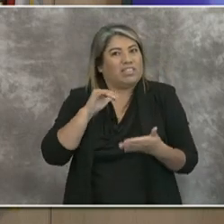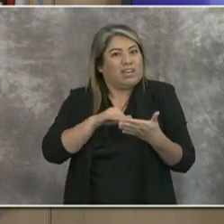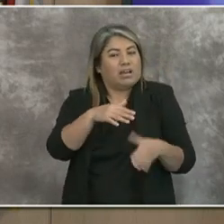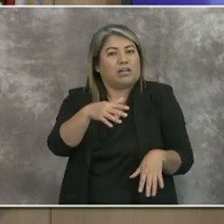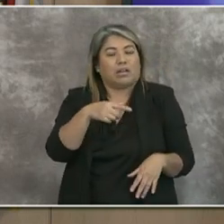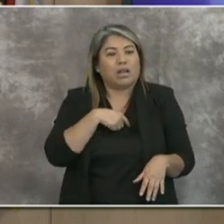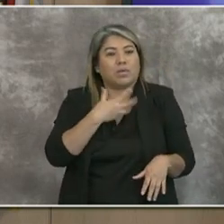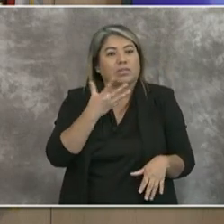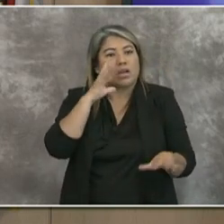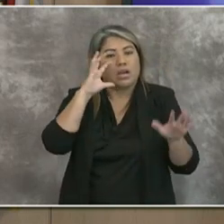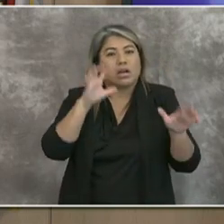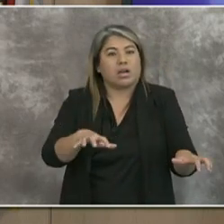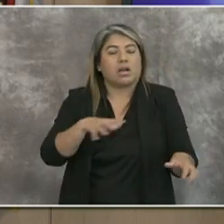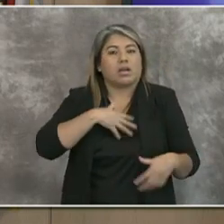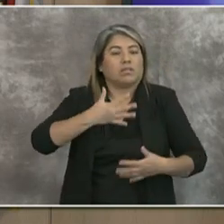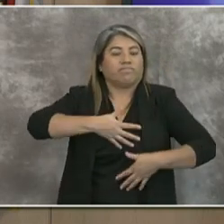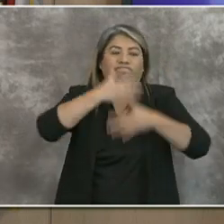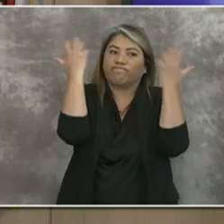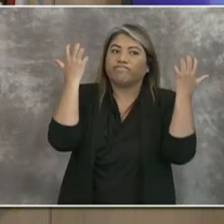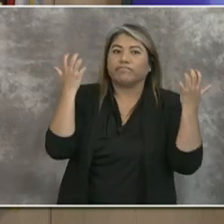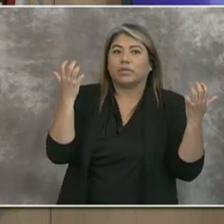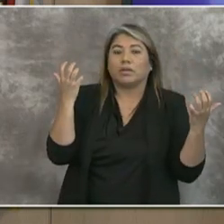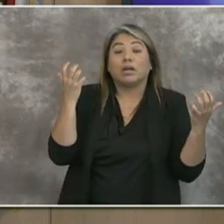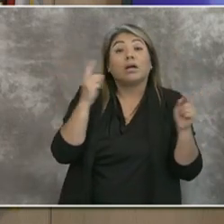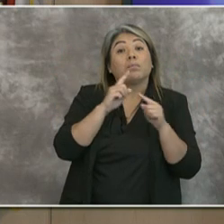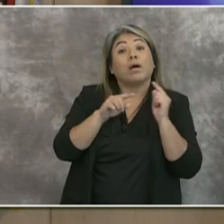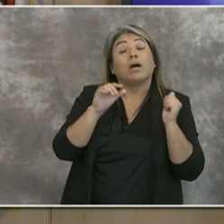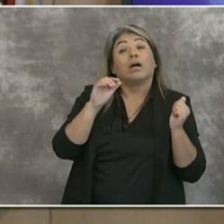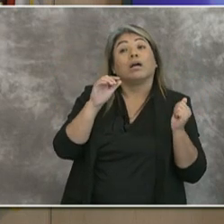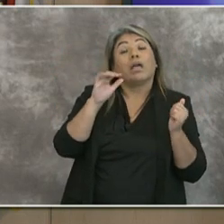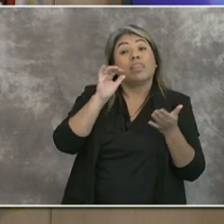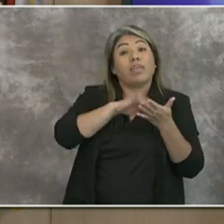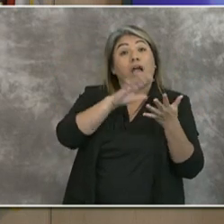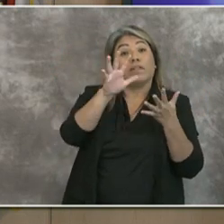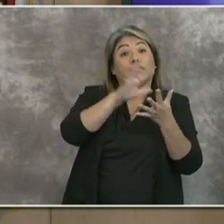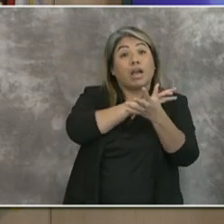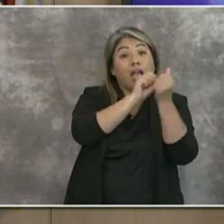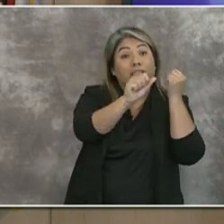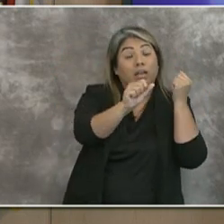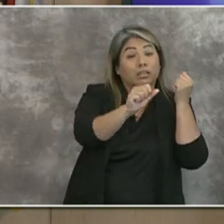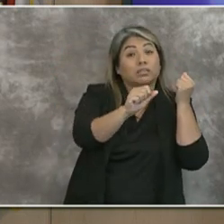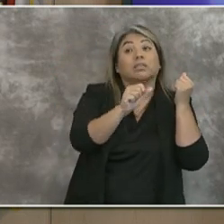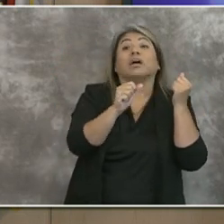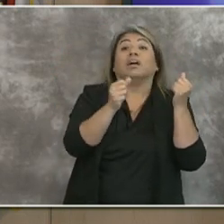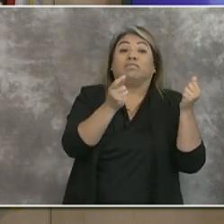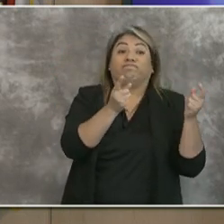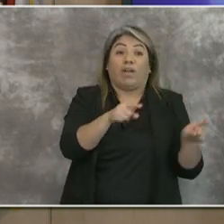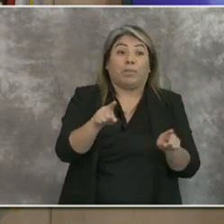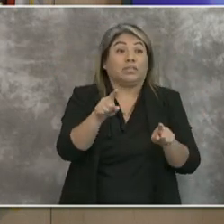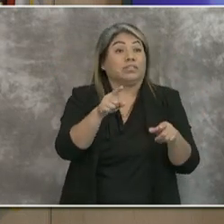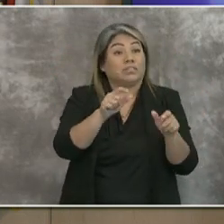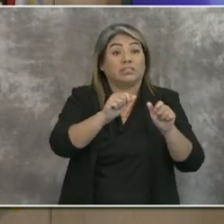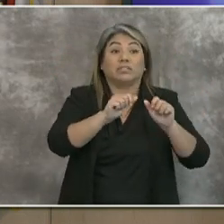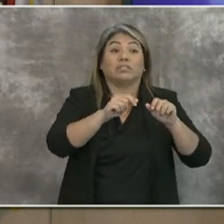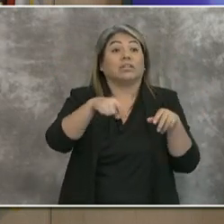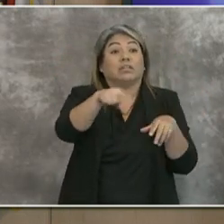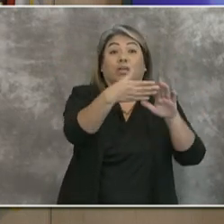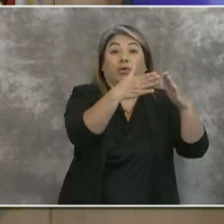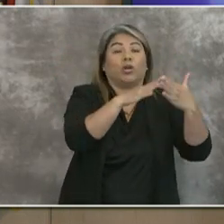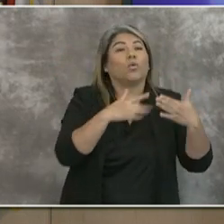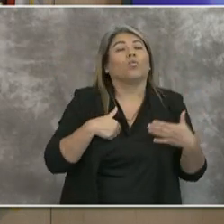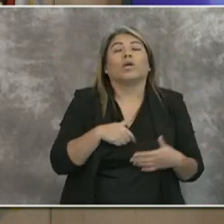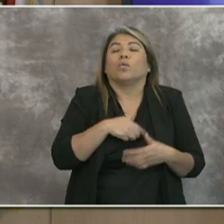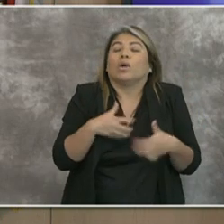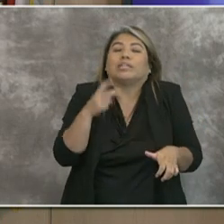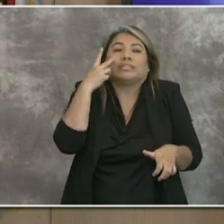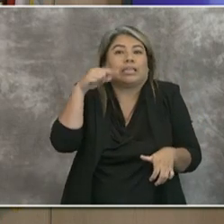outraged by what I saw. But the violence that sometimes precipitates in communities is something that we really don't want to see in